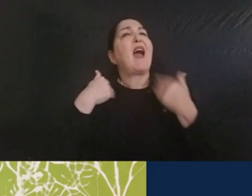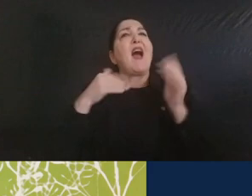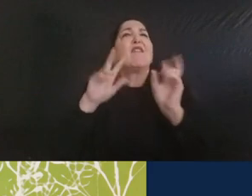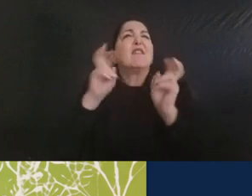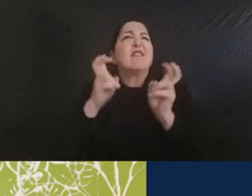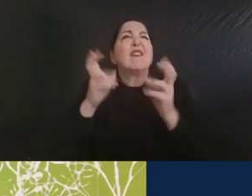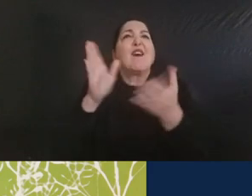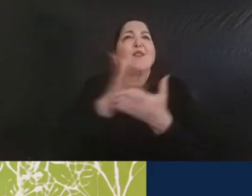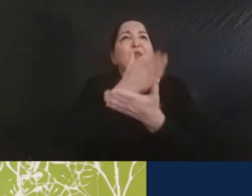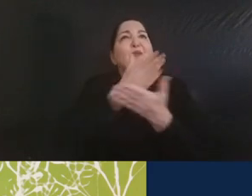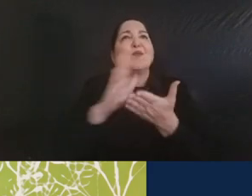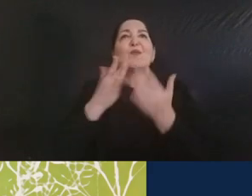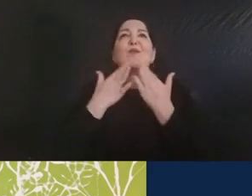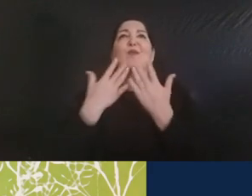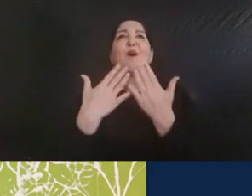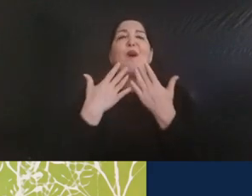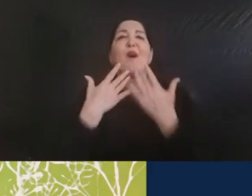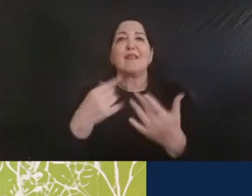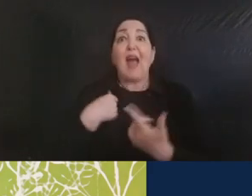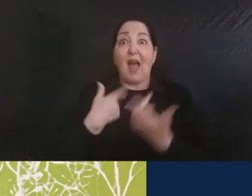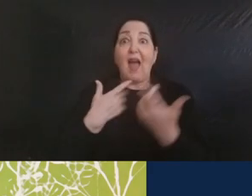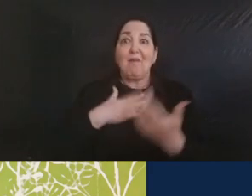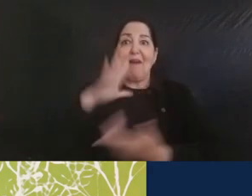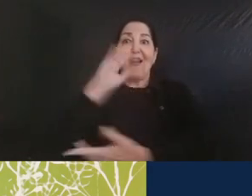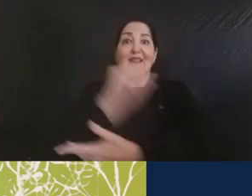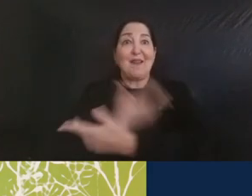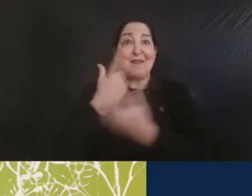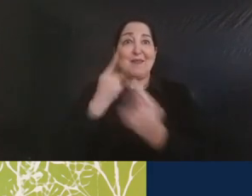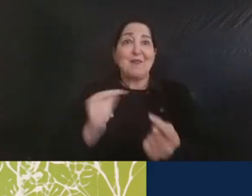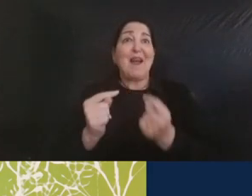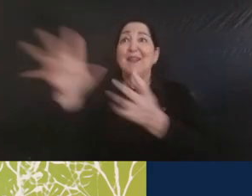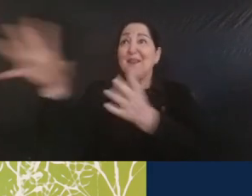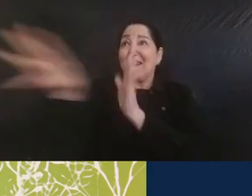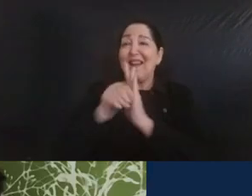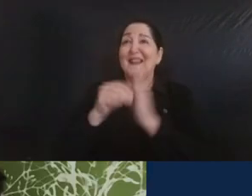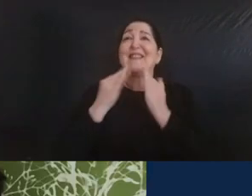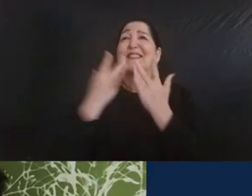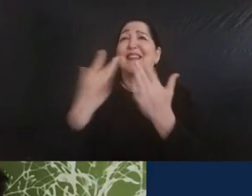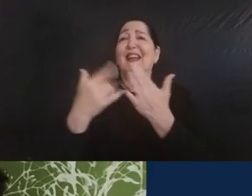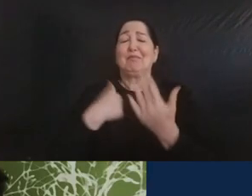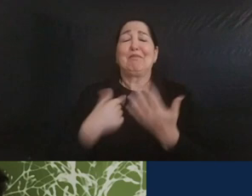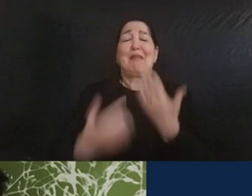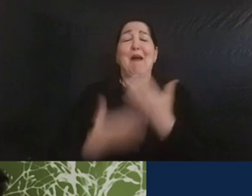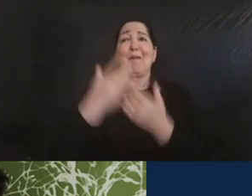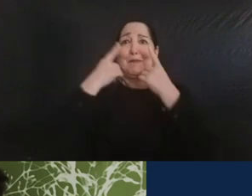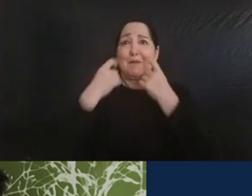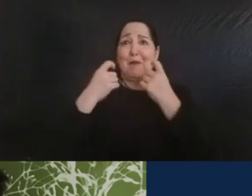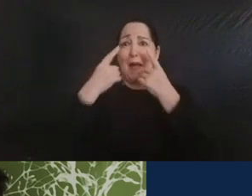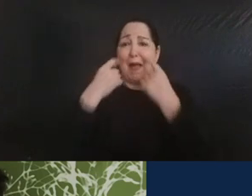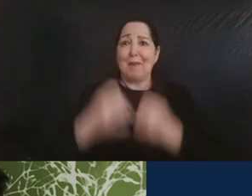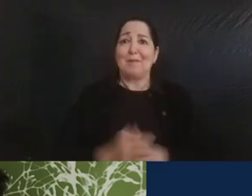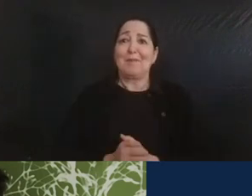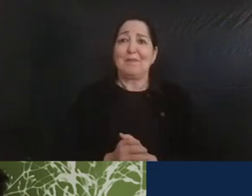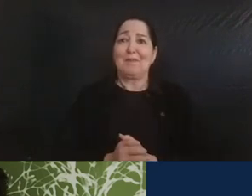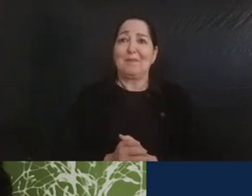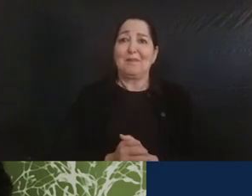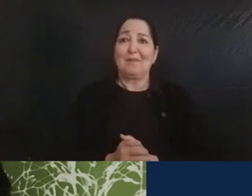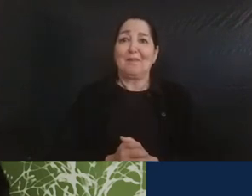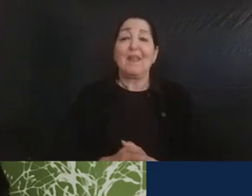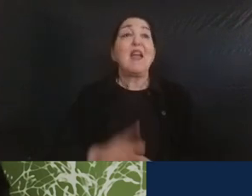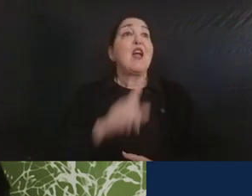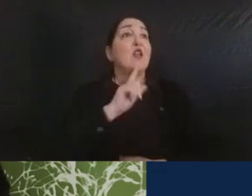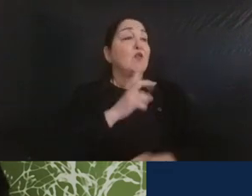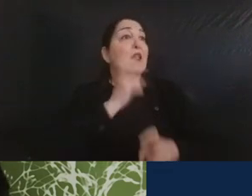He was trying to sing the songs. I could have cried this morning. It's really hard to describe